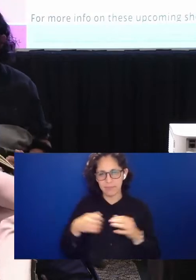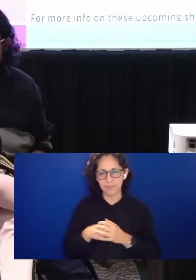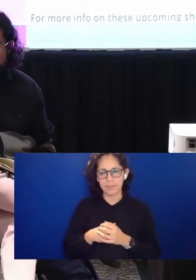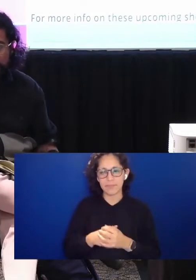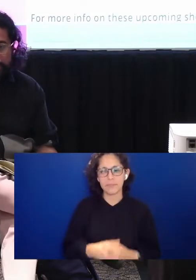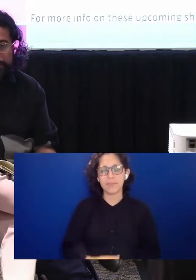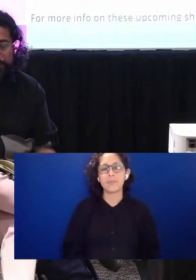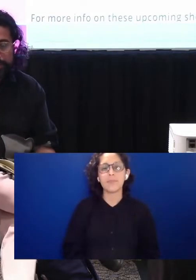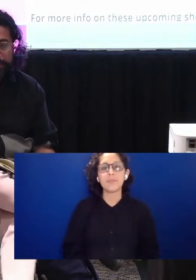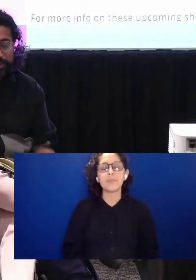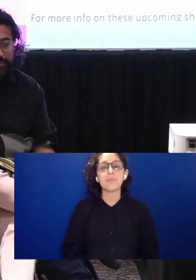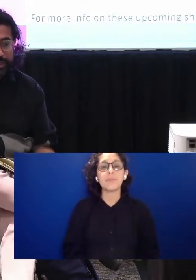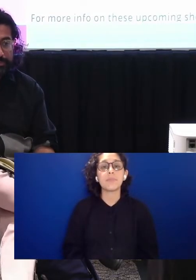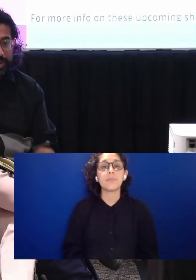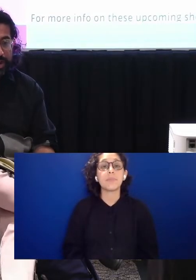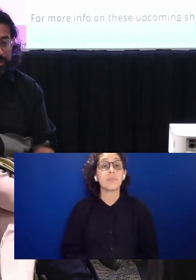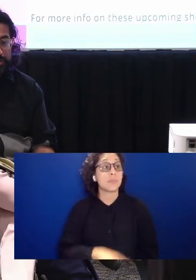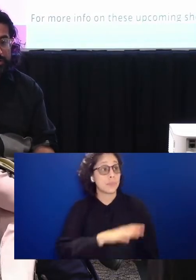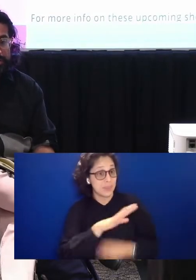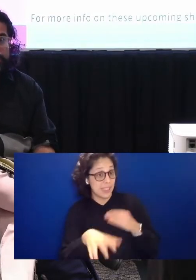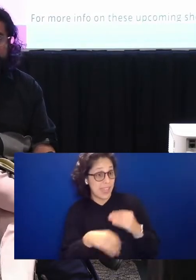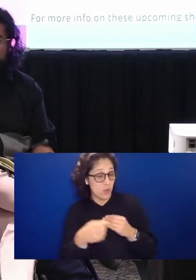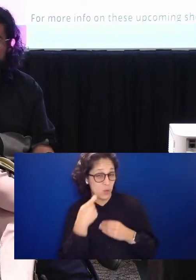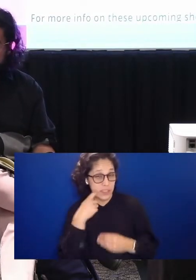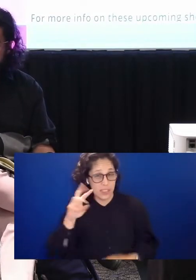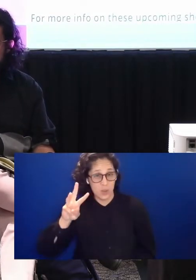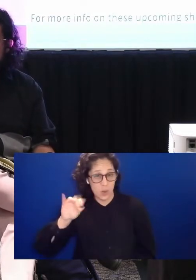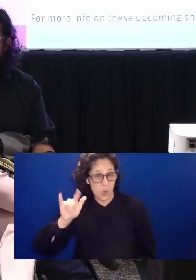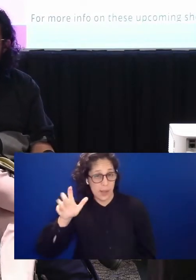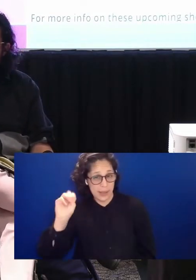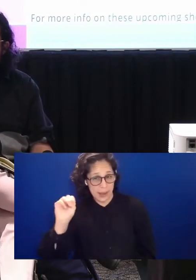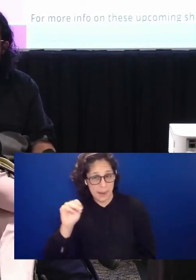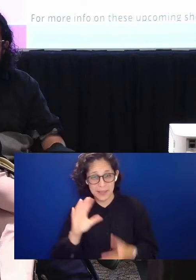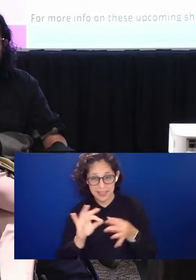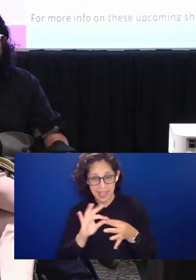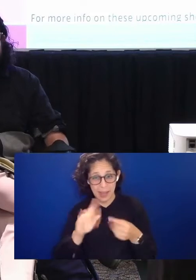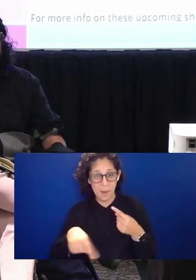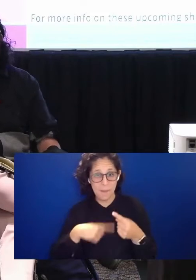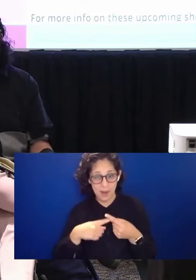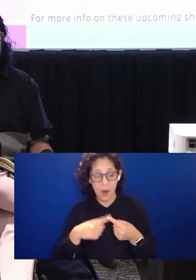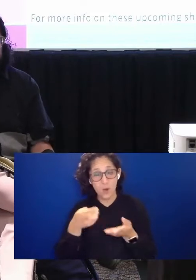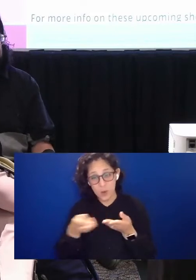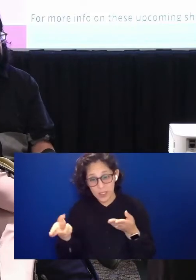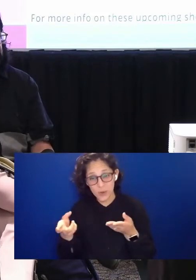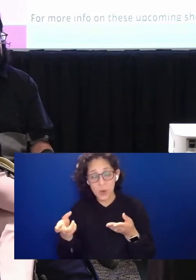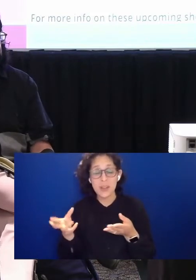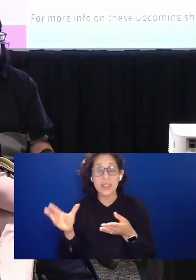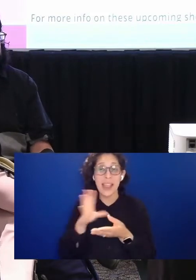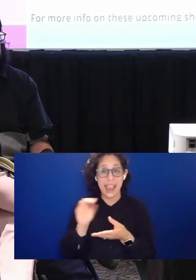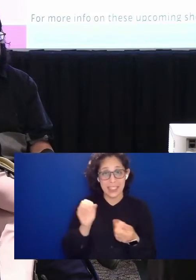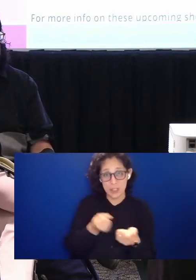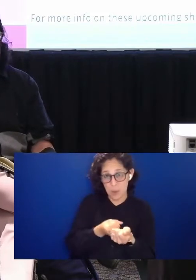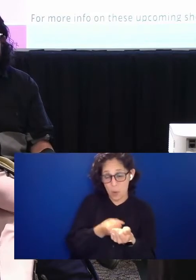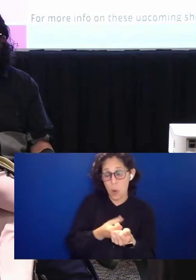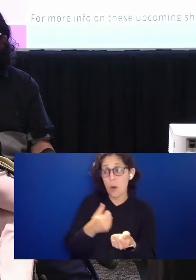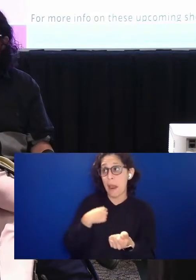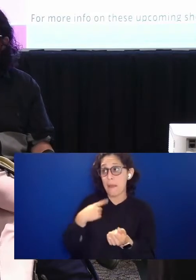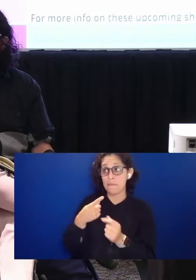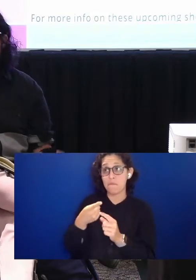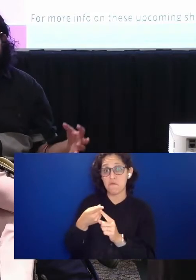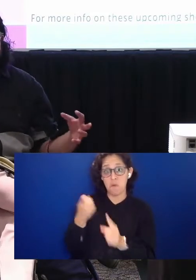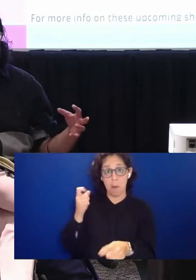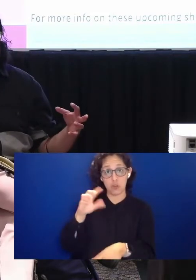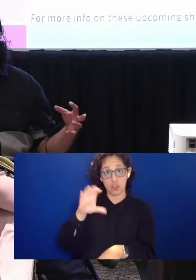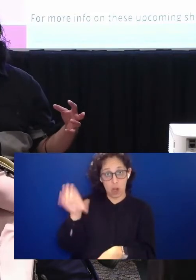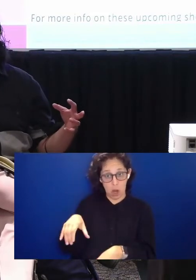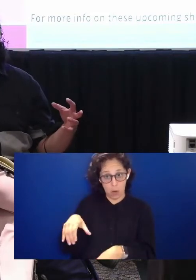I have to plus one what Liam said about resource and support. Coming from Chicago, there was a